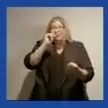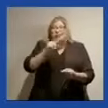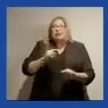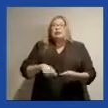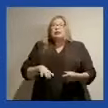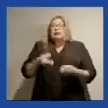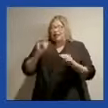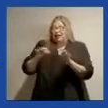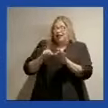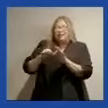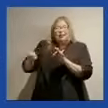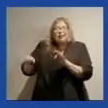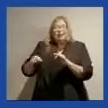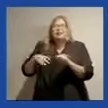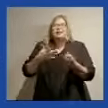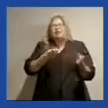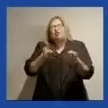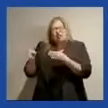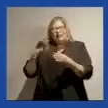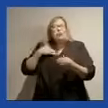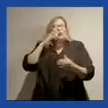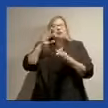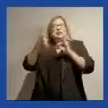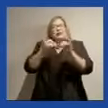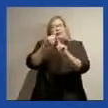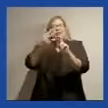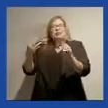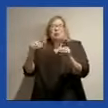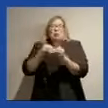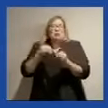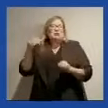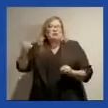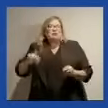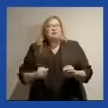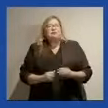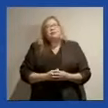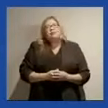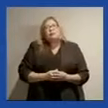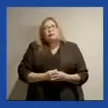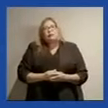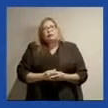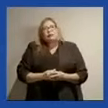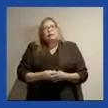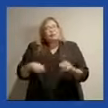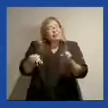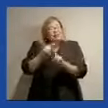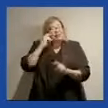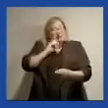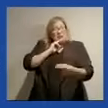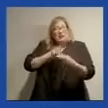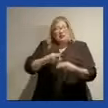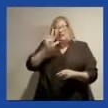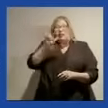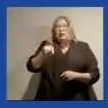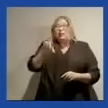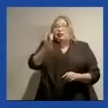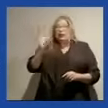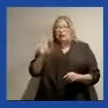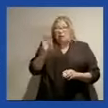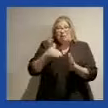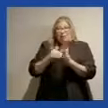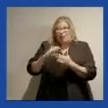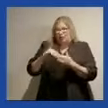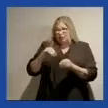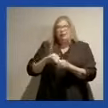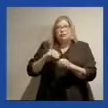we'll be talking a little bit more about today. As it relates to a bit of that preview, I mentioned the $5.8 billion through March. You extend